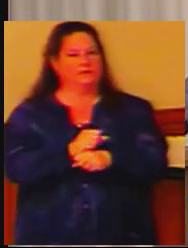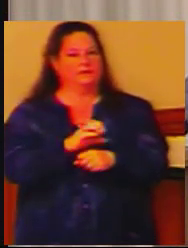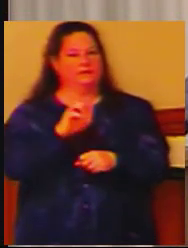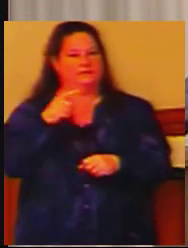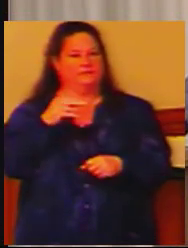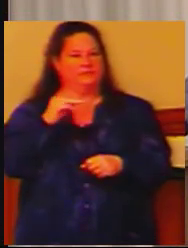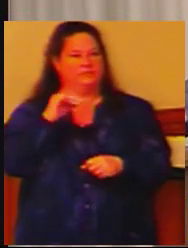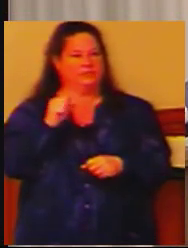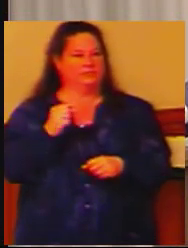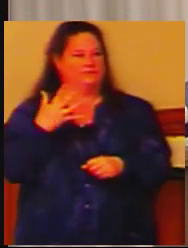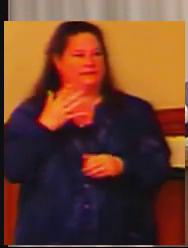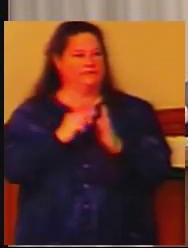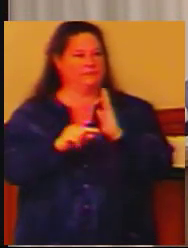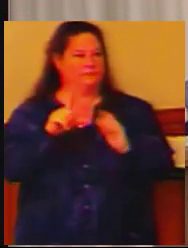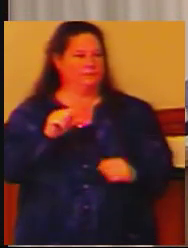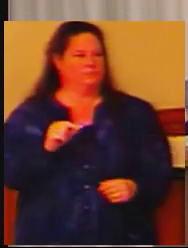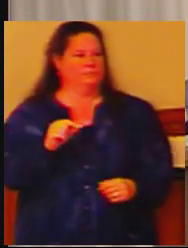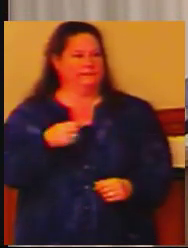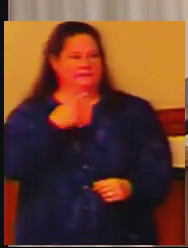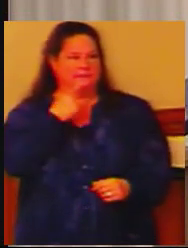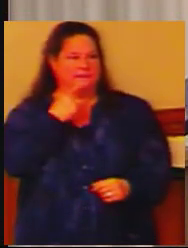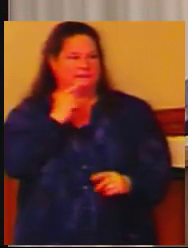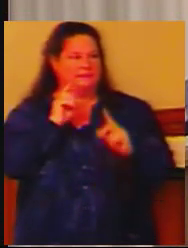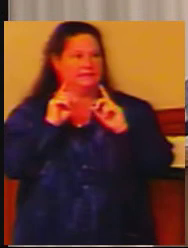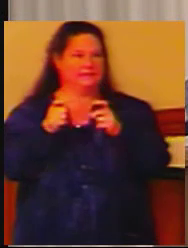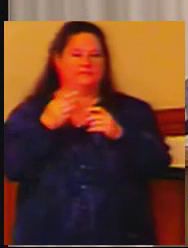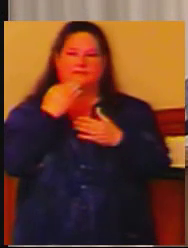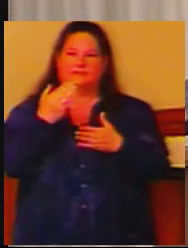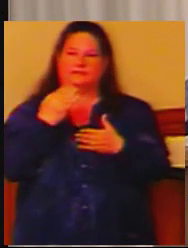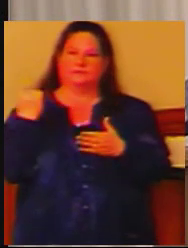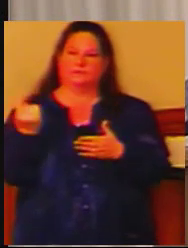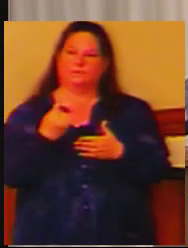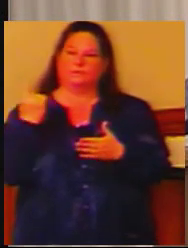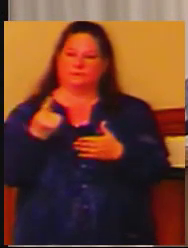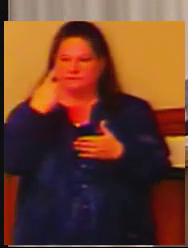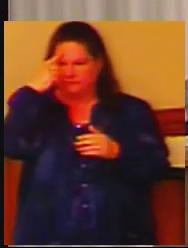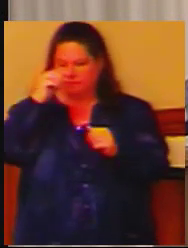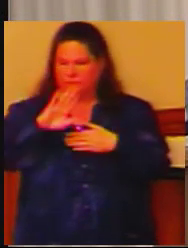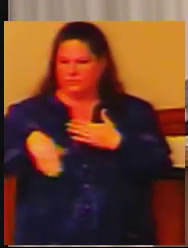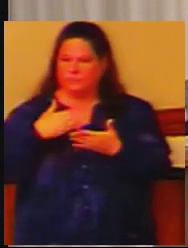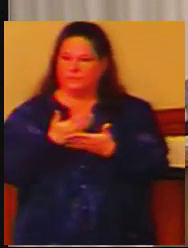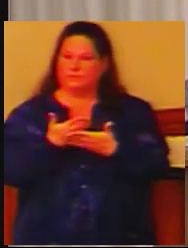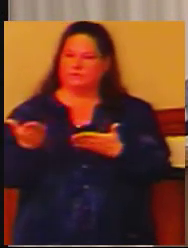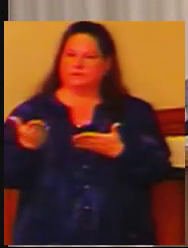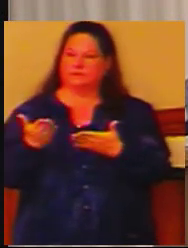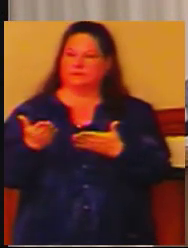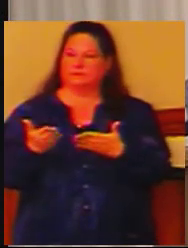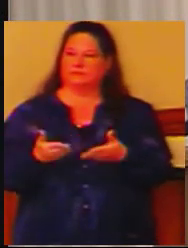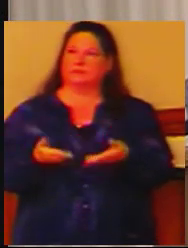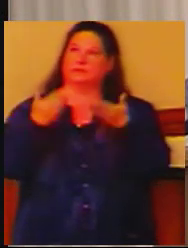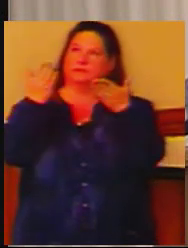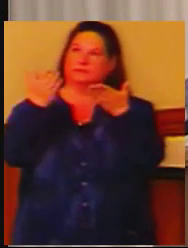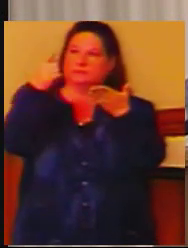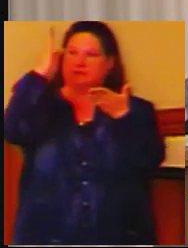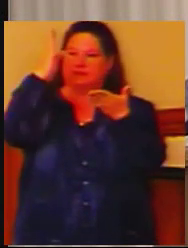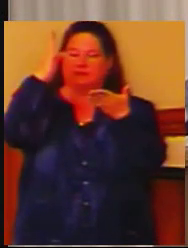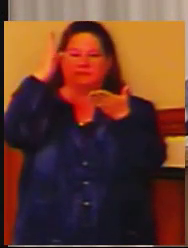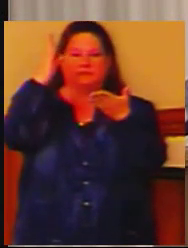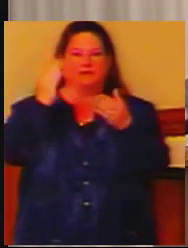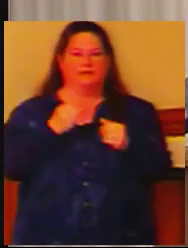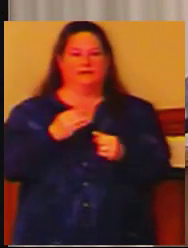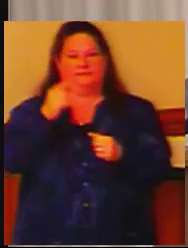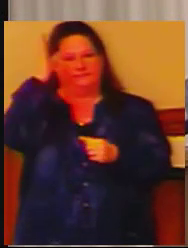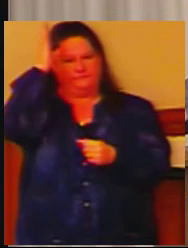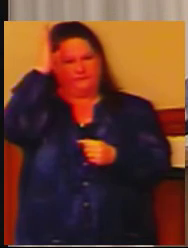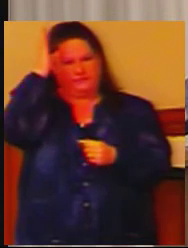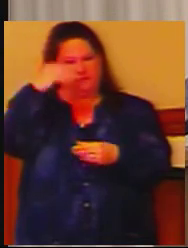Ephesians 5:20, it says, giving thanks always for all things unto God and the